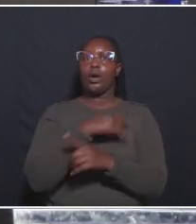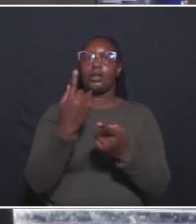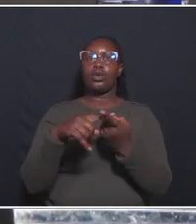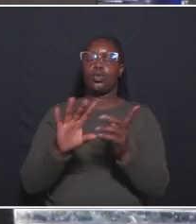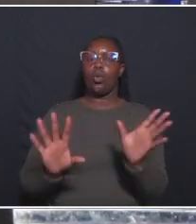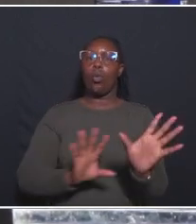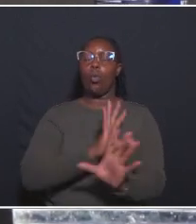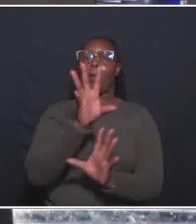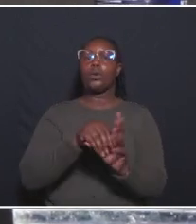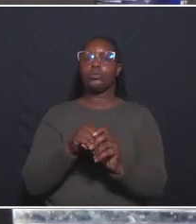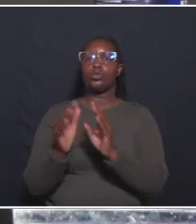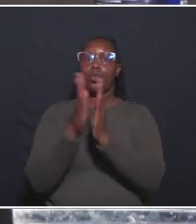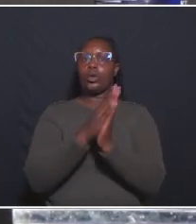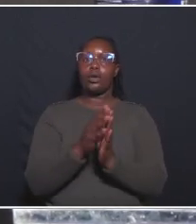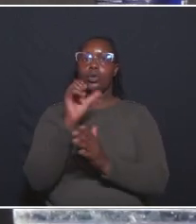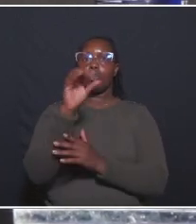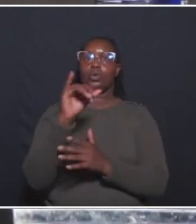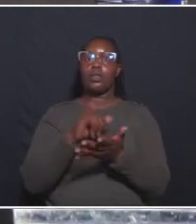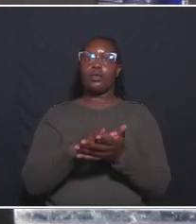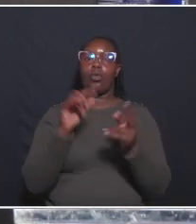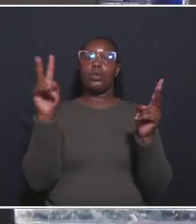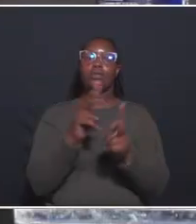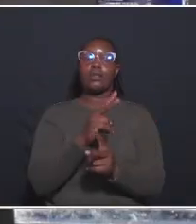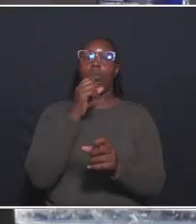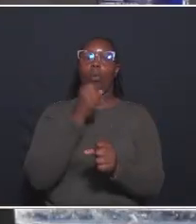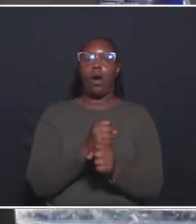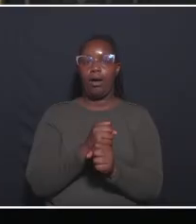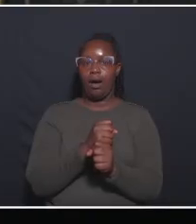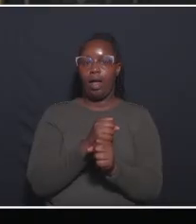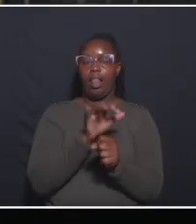again. Yeah, because it was really, really helpful for us.